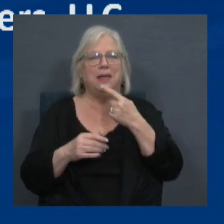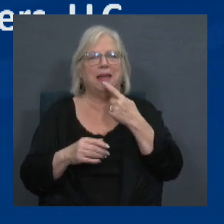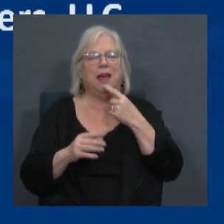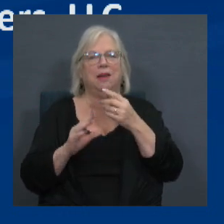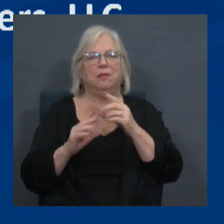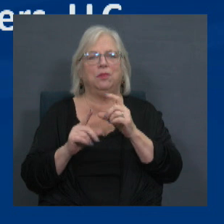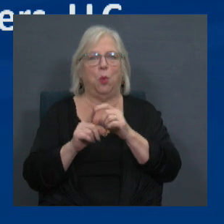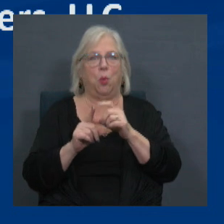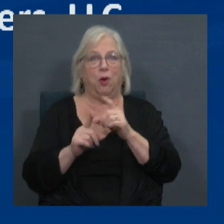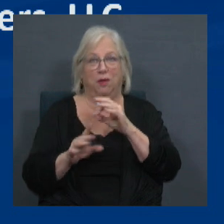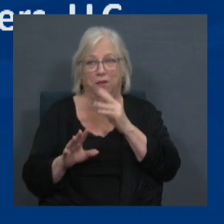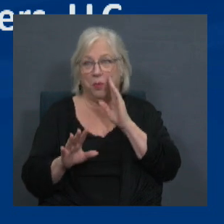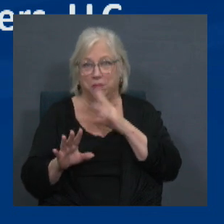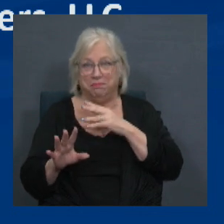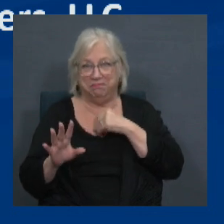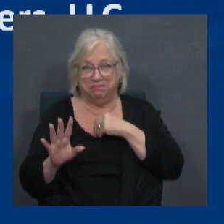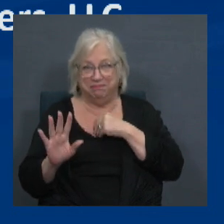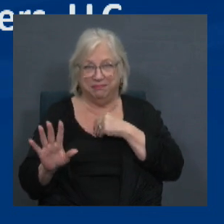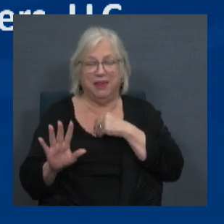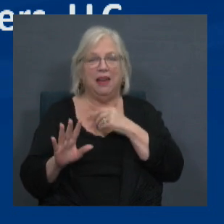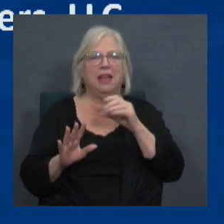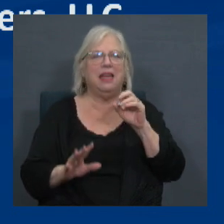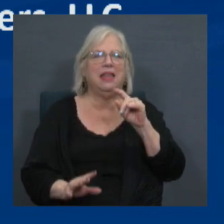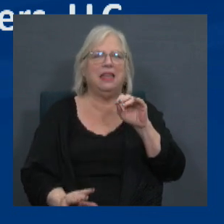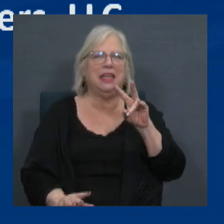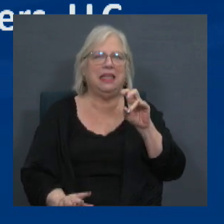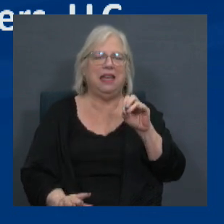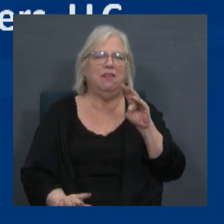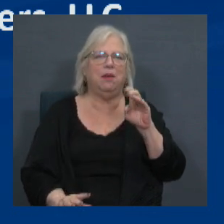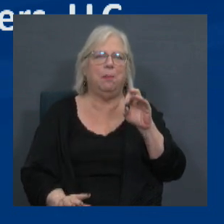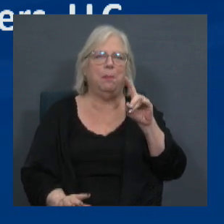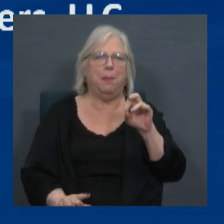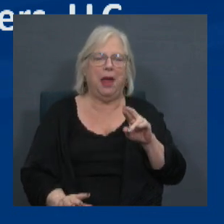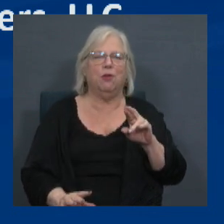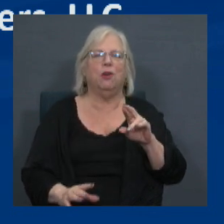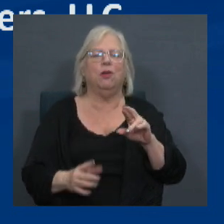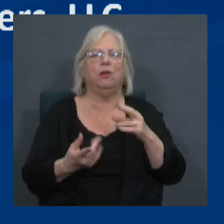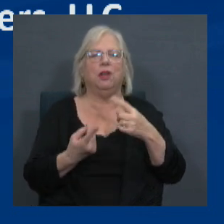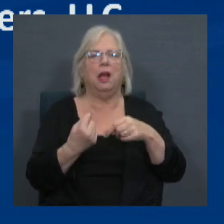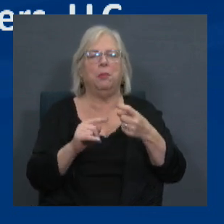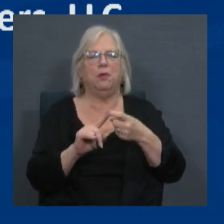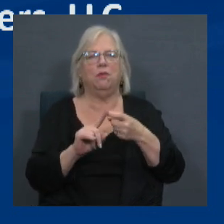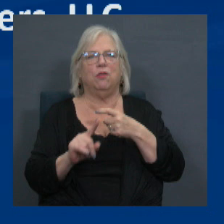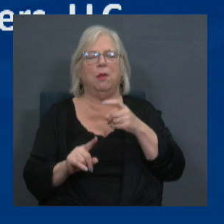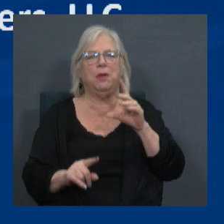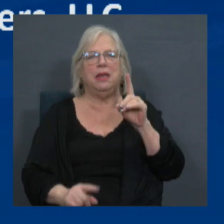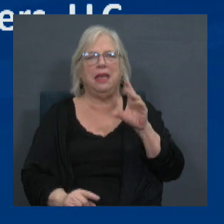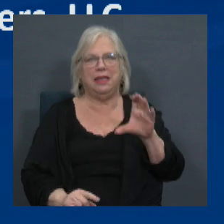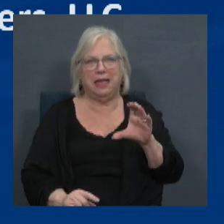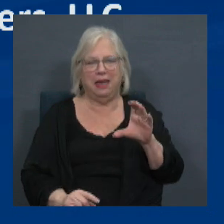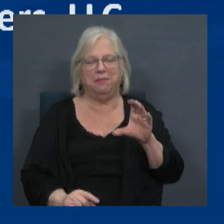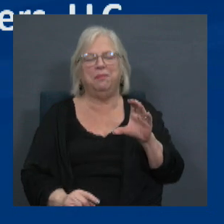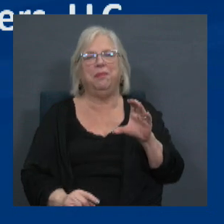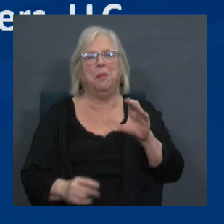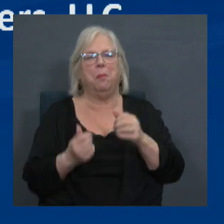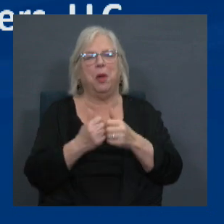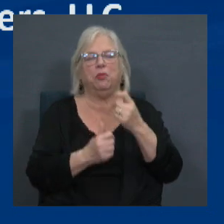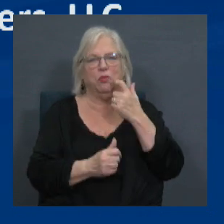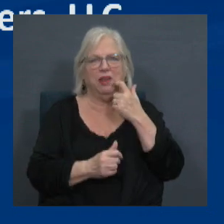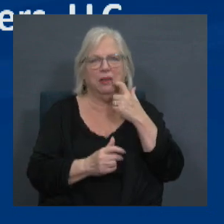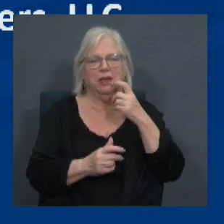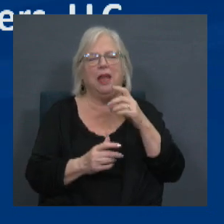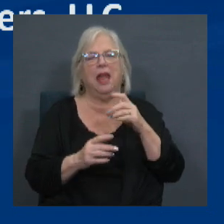Mayor, with your indulgence and the board. Steve Baker, who comes to us from DC as of late. He has more